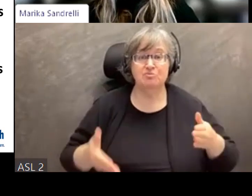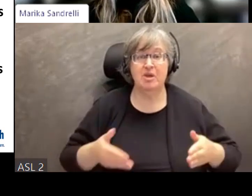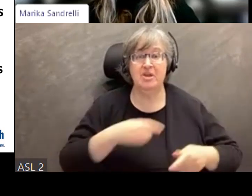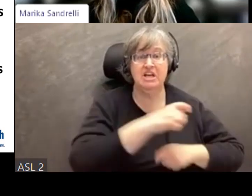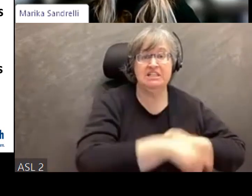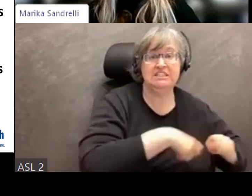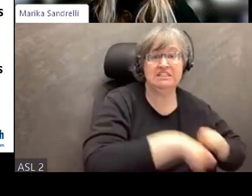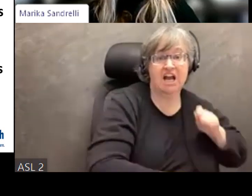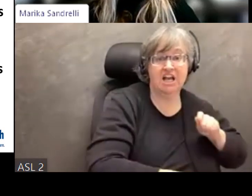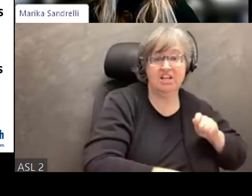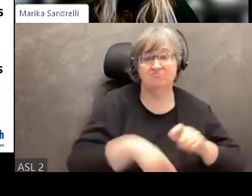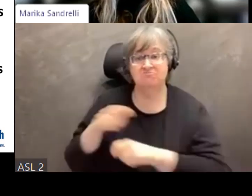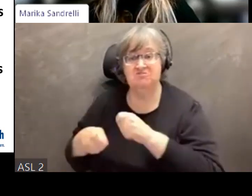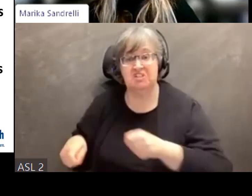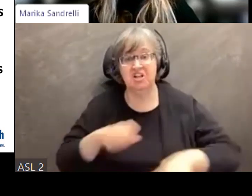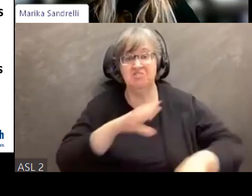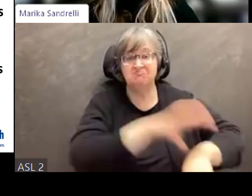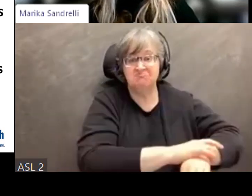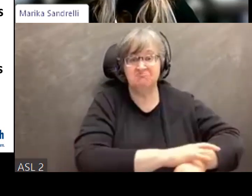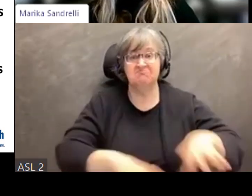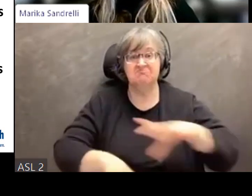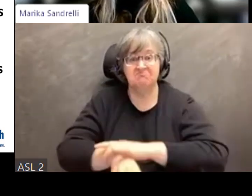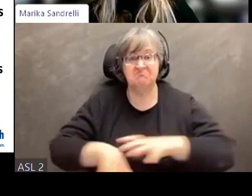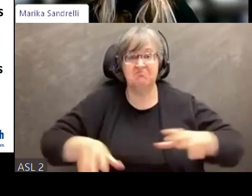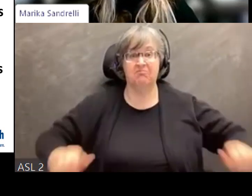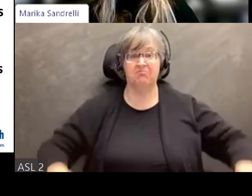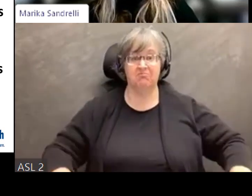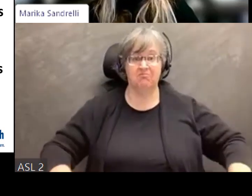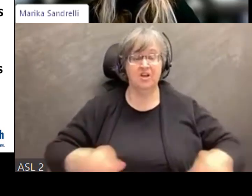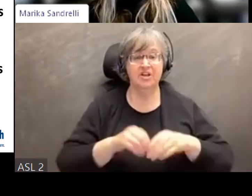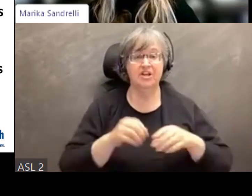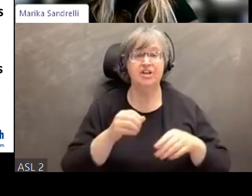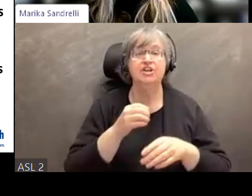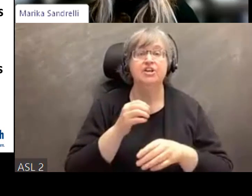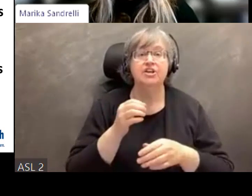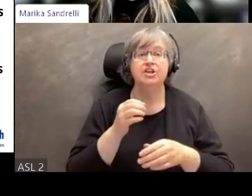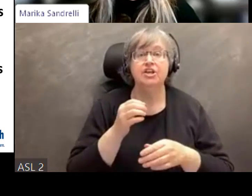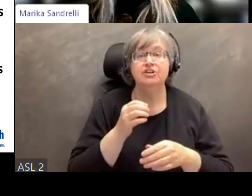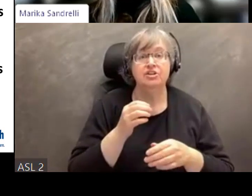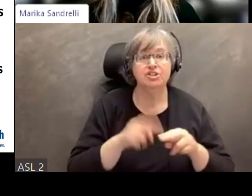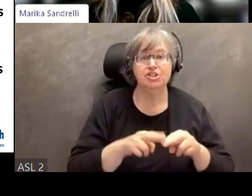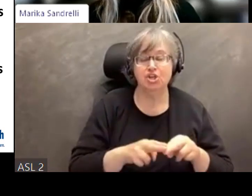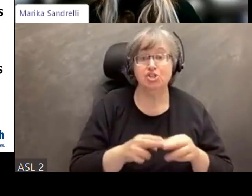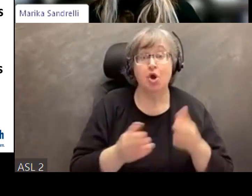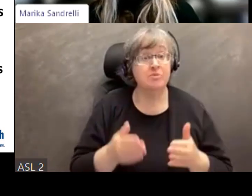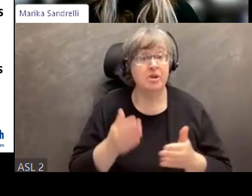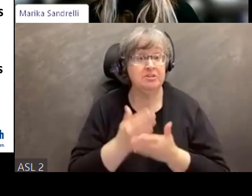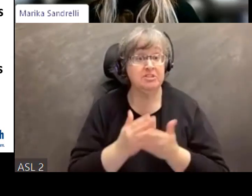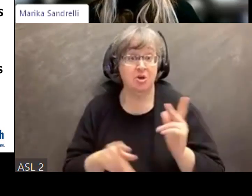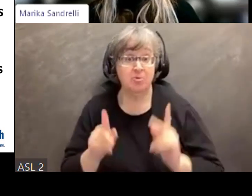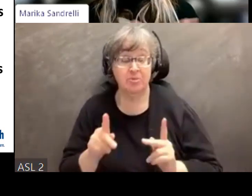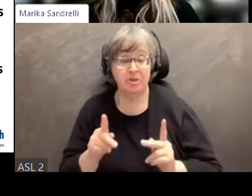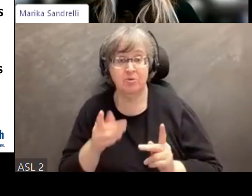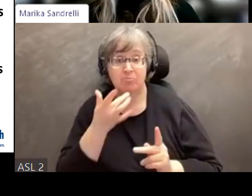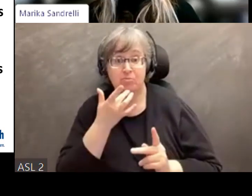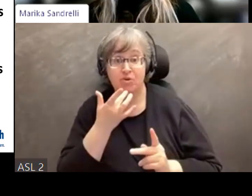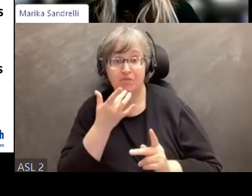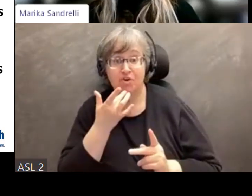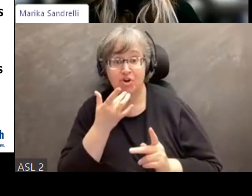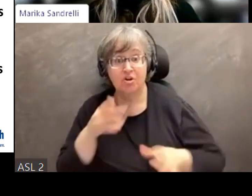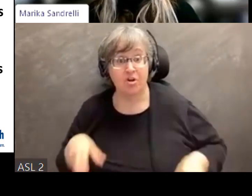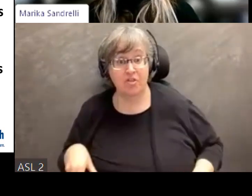in chairs. People may have been feeling like they need the arms for security. People are